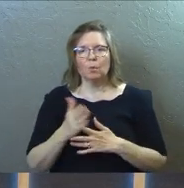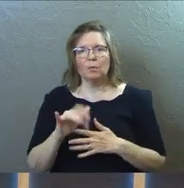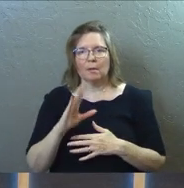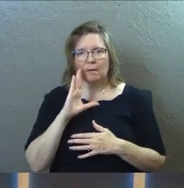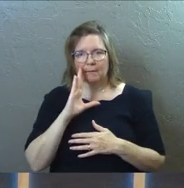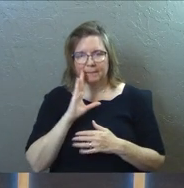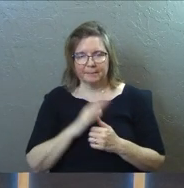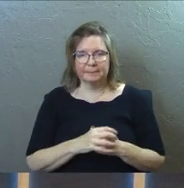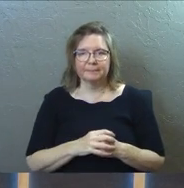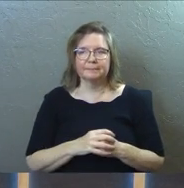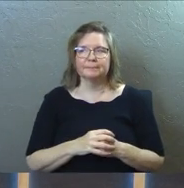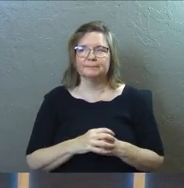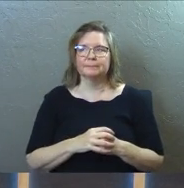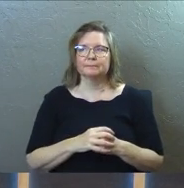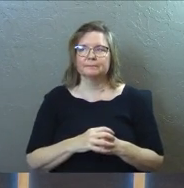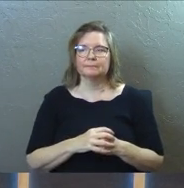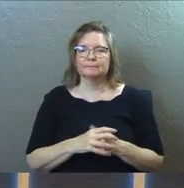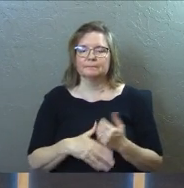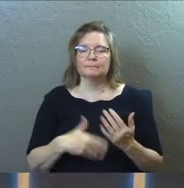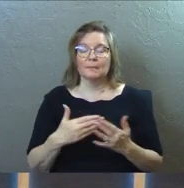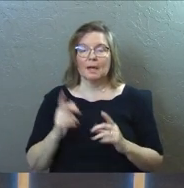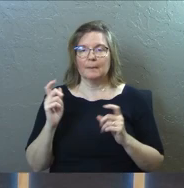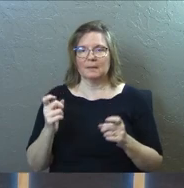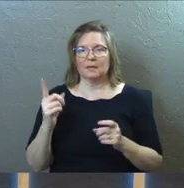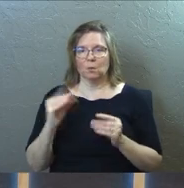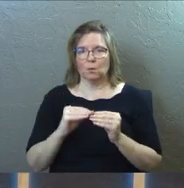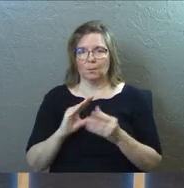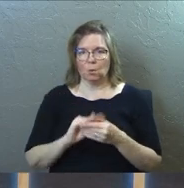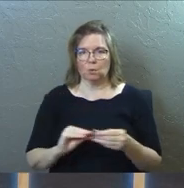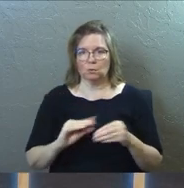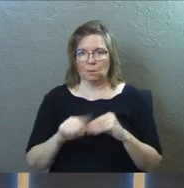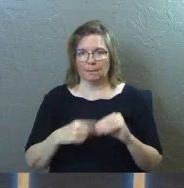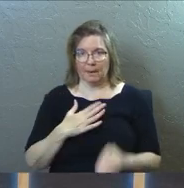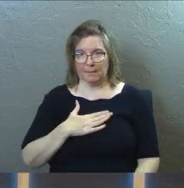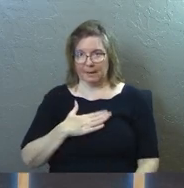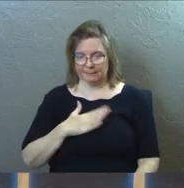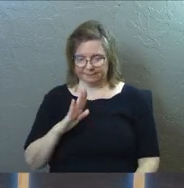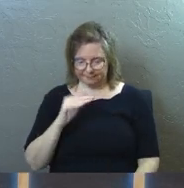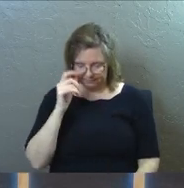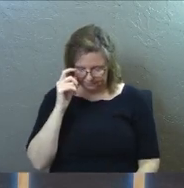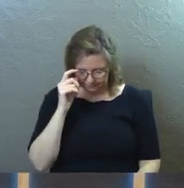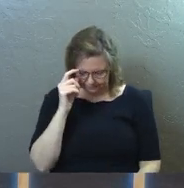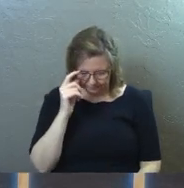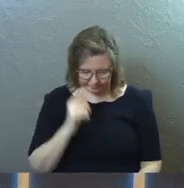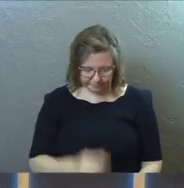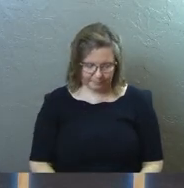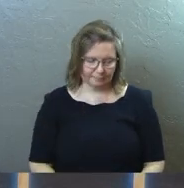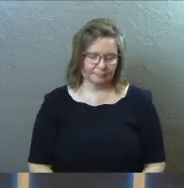I'll give you one more story about mine.